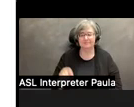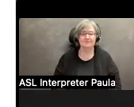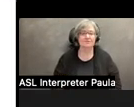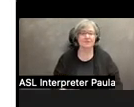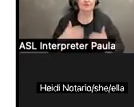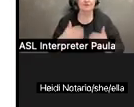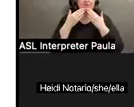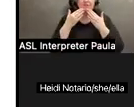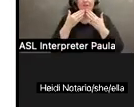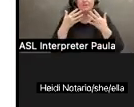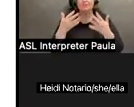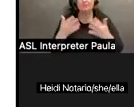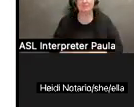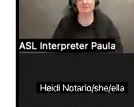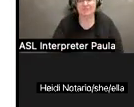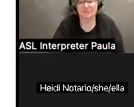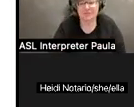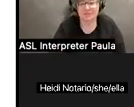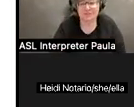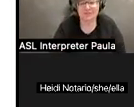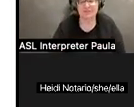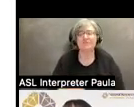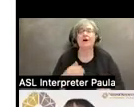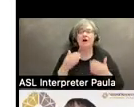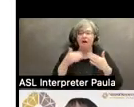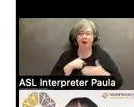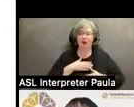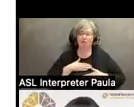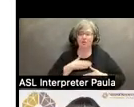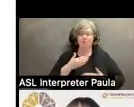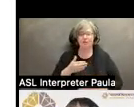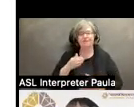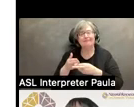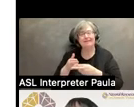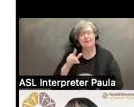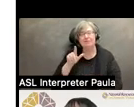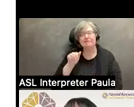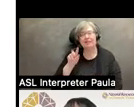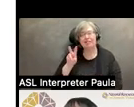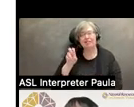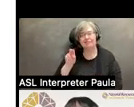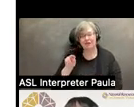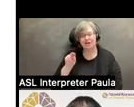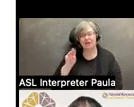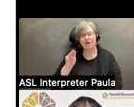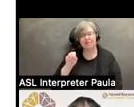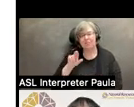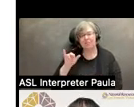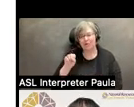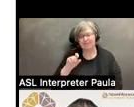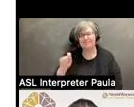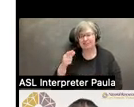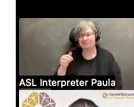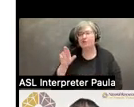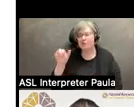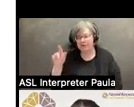Thank you so much, Heidi. I appreciate you and thank you for that great introduction and welcome into